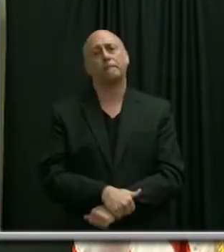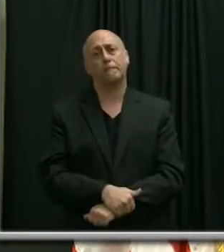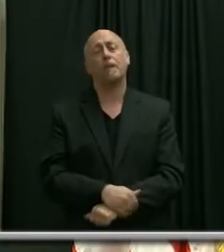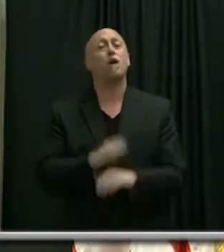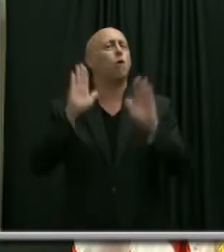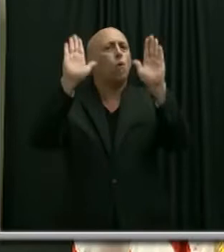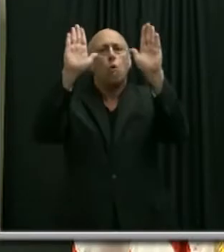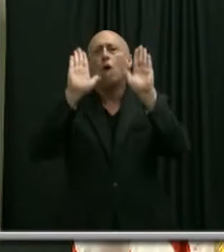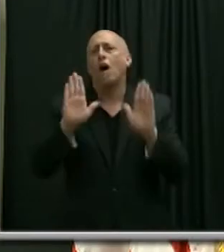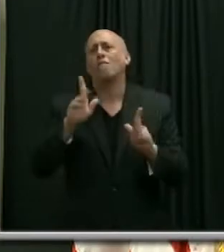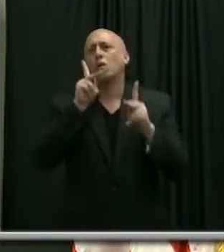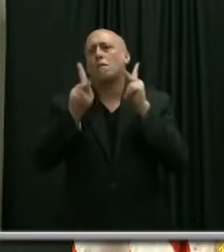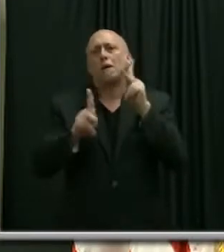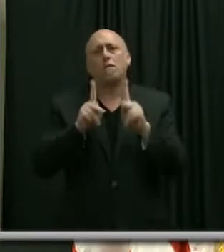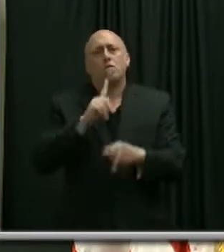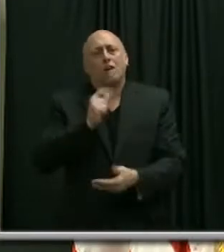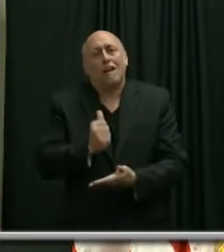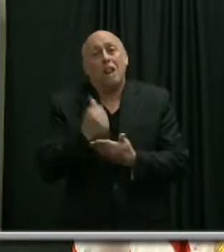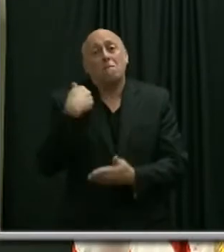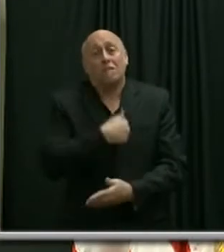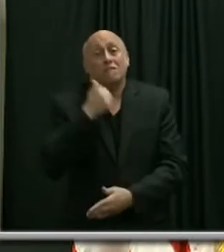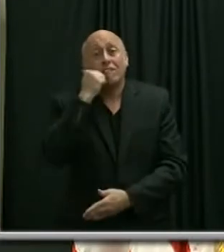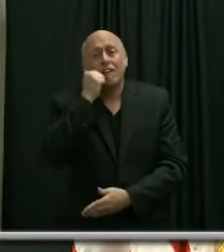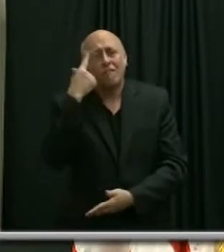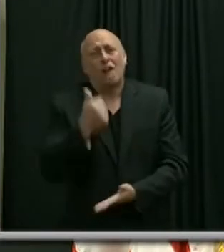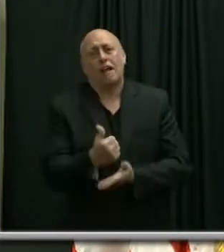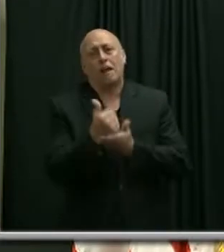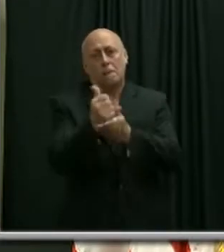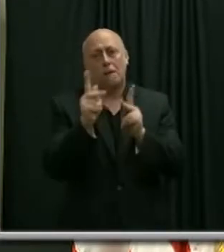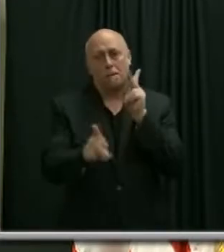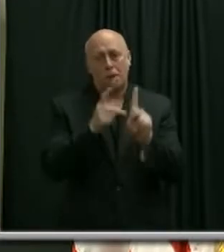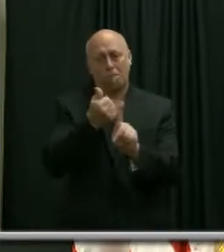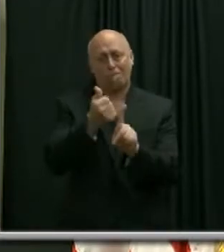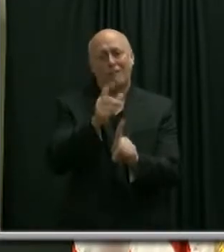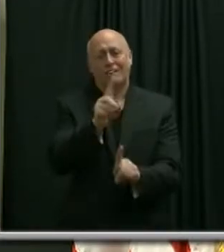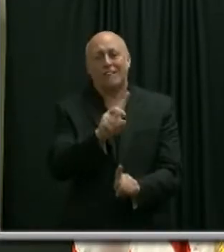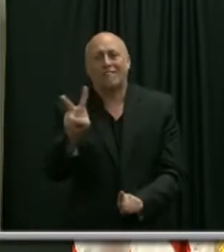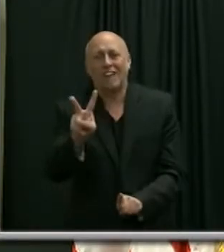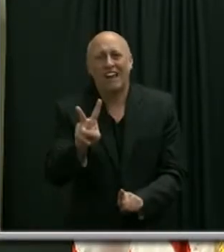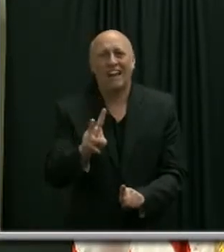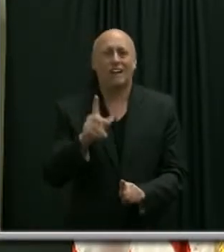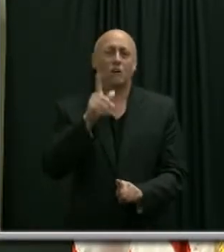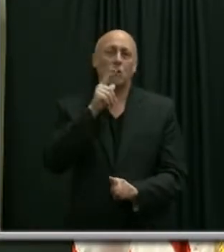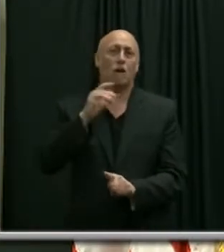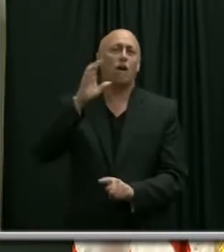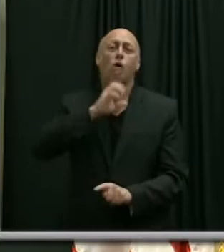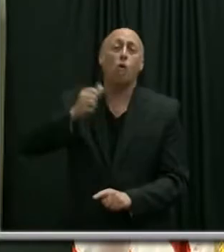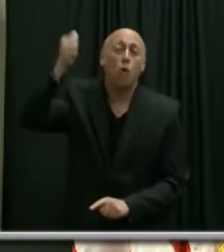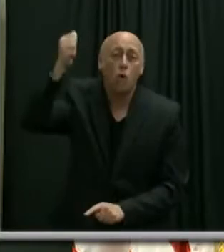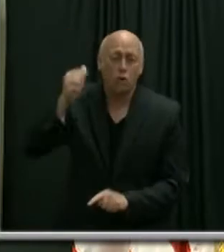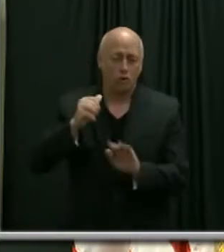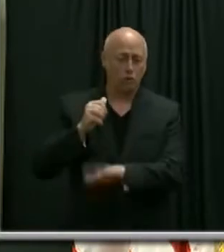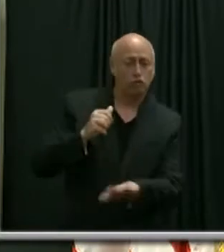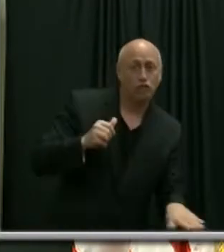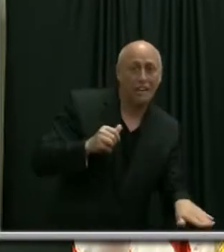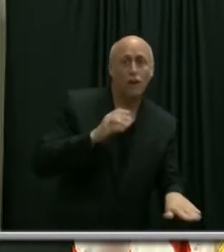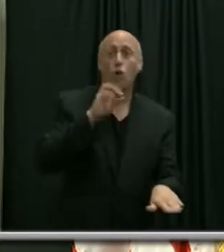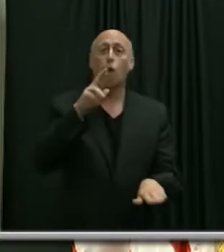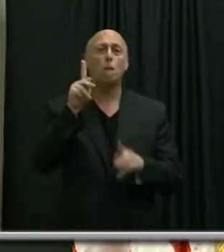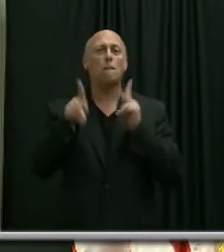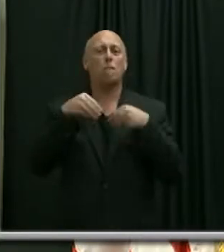advocates at work every day to assist victims of domestic violence, elder abuse, child abuse, and human